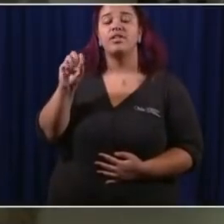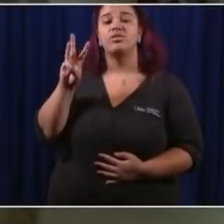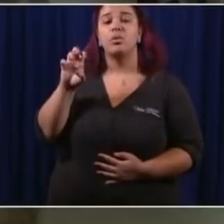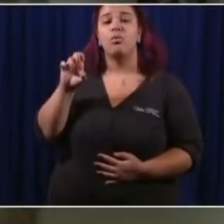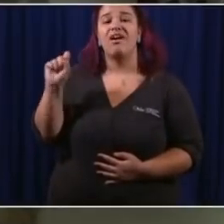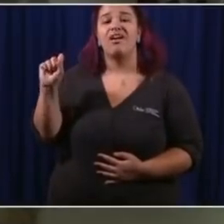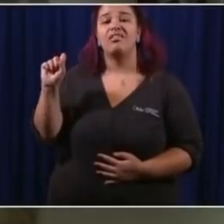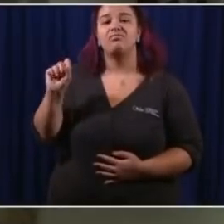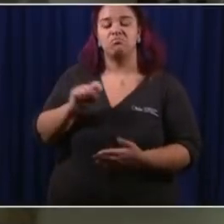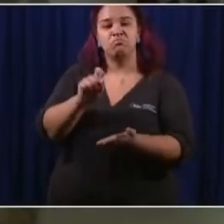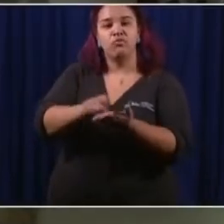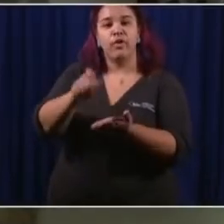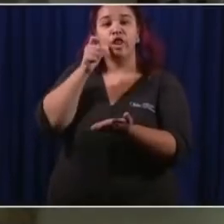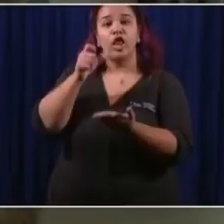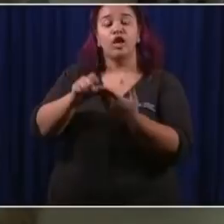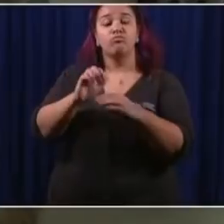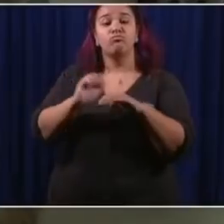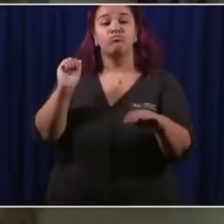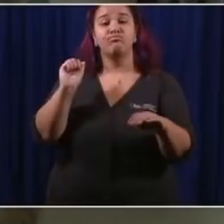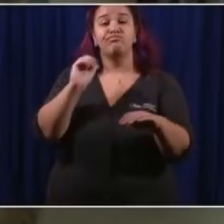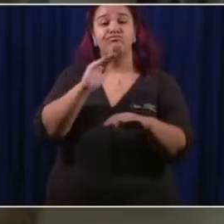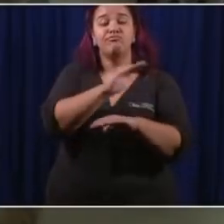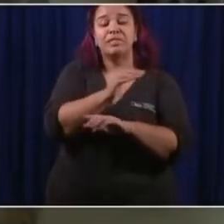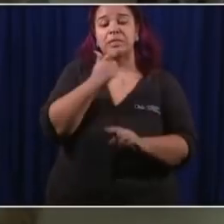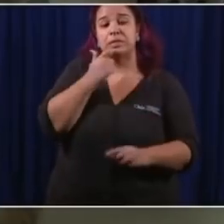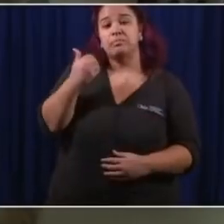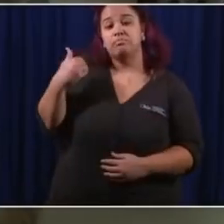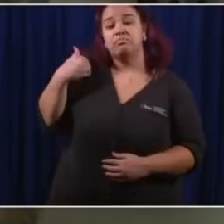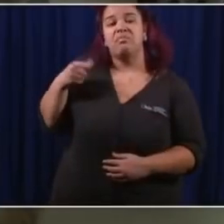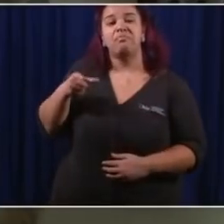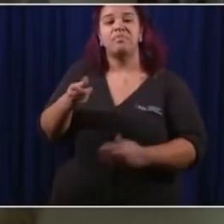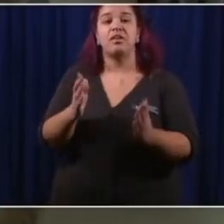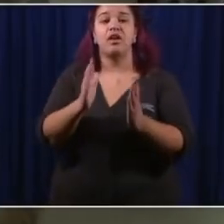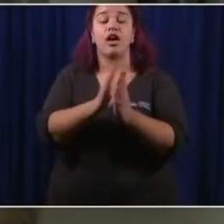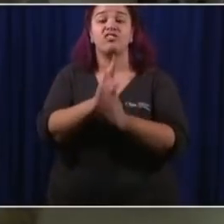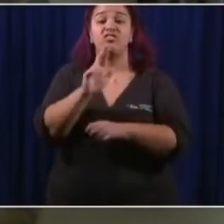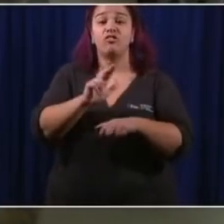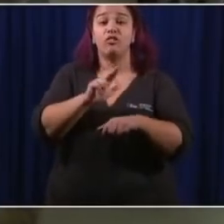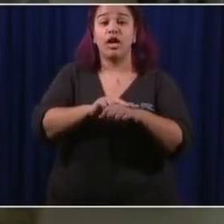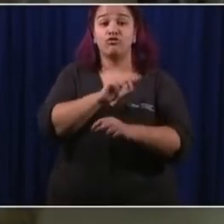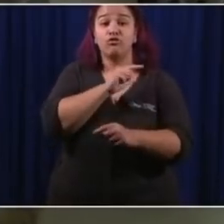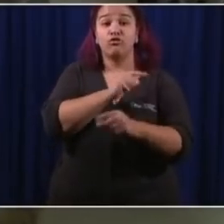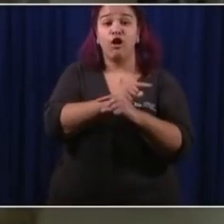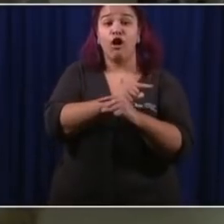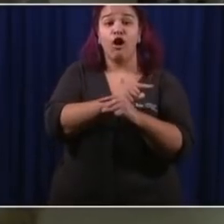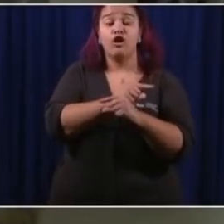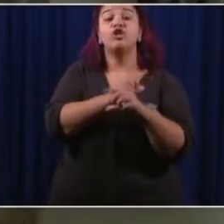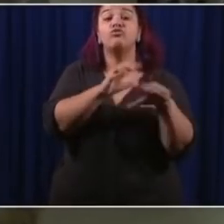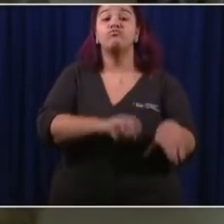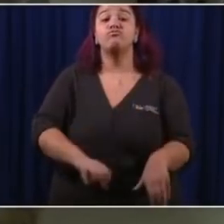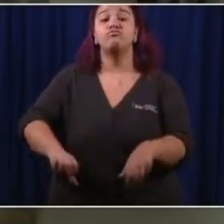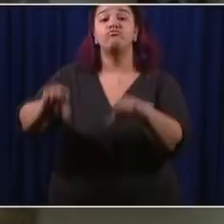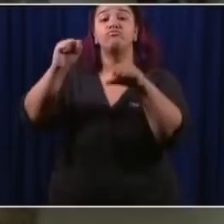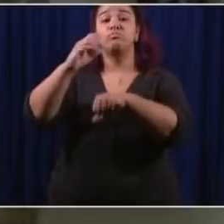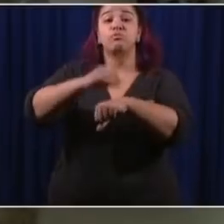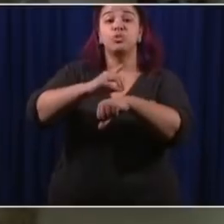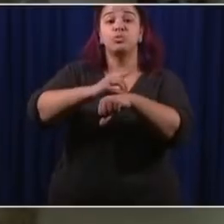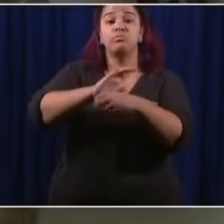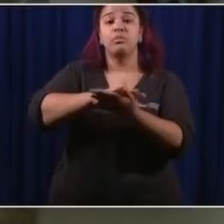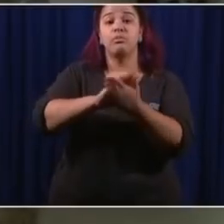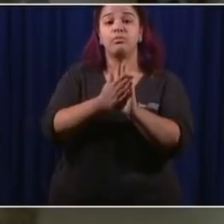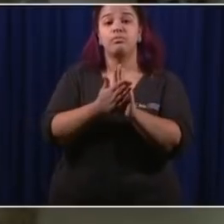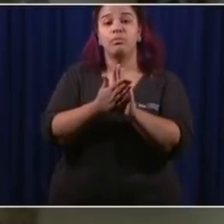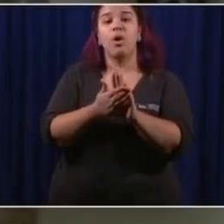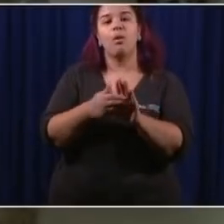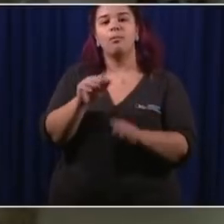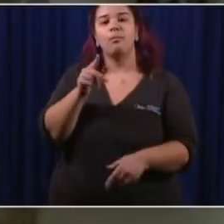to you earlier, urging you to consider deploying the National Guard to work as poll workers if needed. I'm wondering if you've been able to